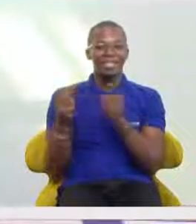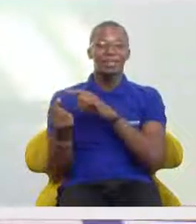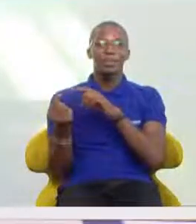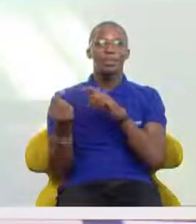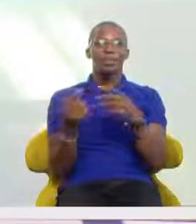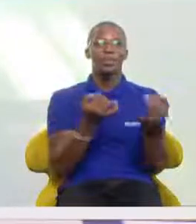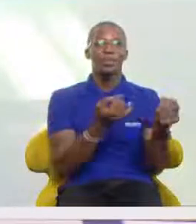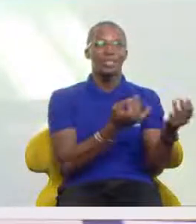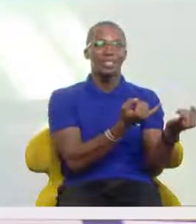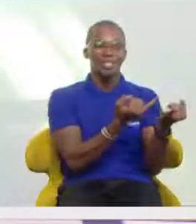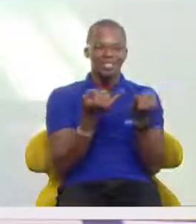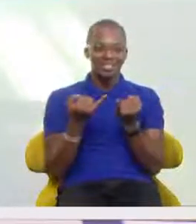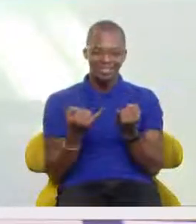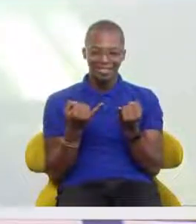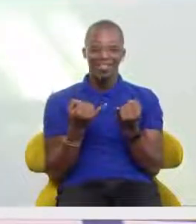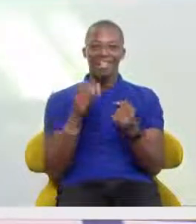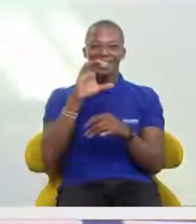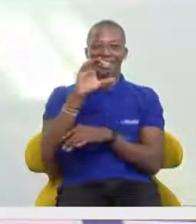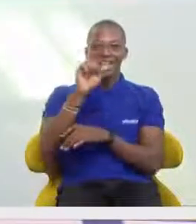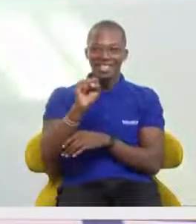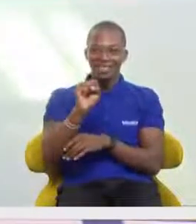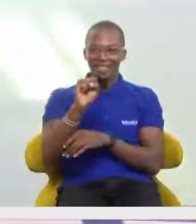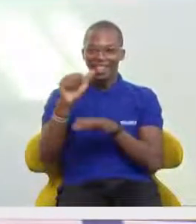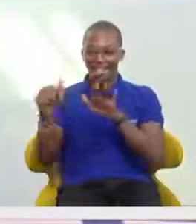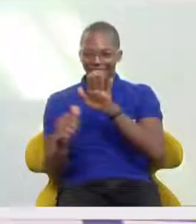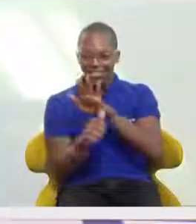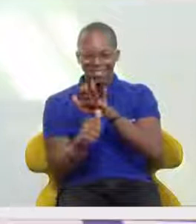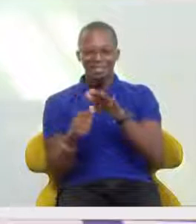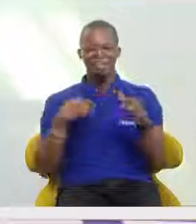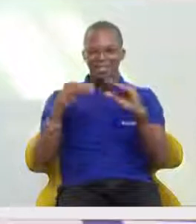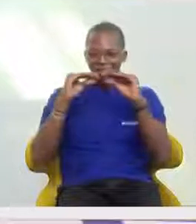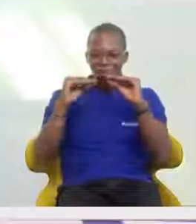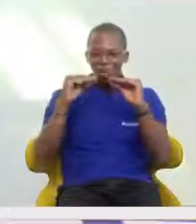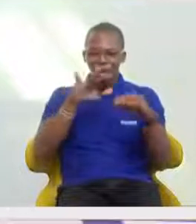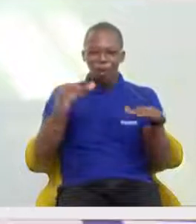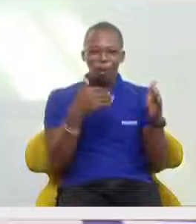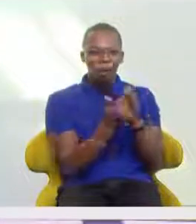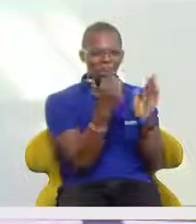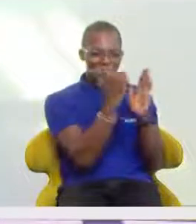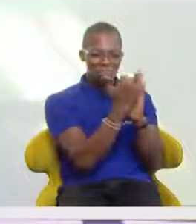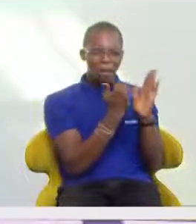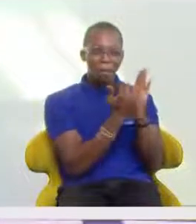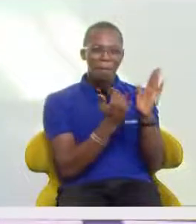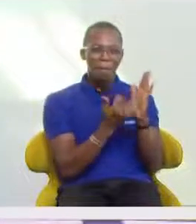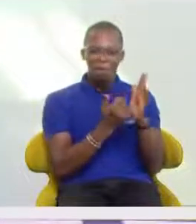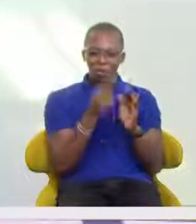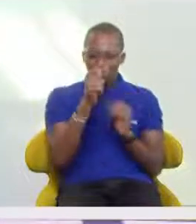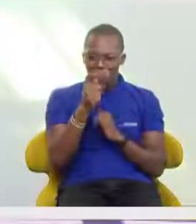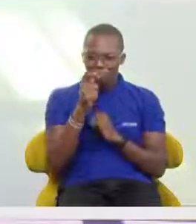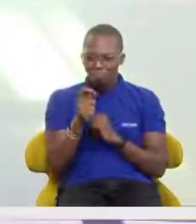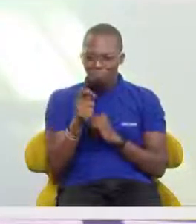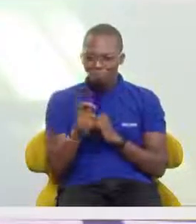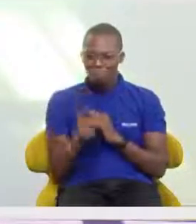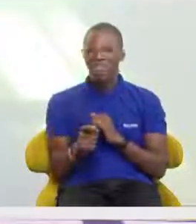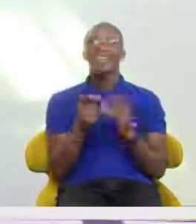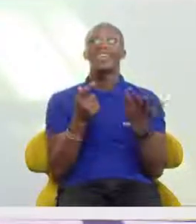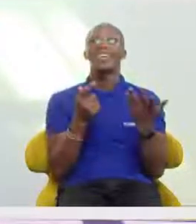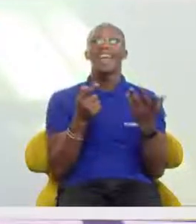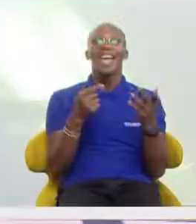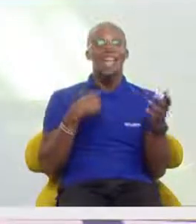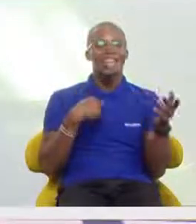CS by her assistant. Of course, I'm being taught all this protocol, which we must at least make sure we do correctly. And